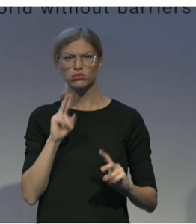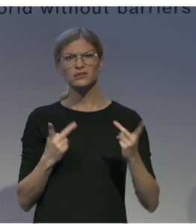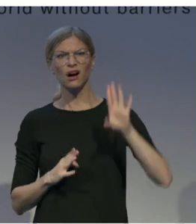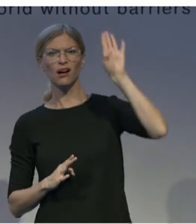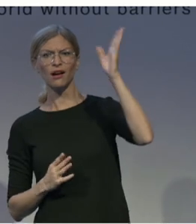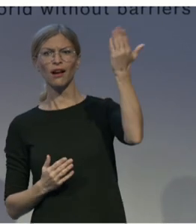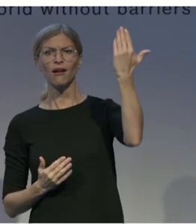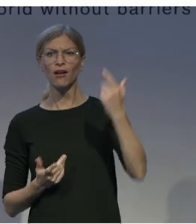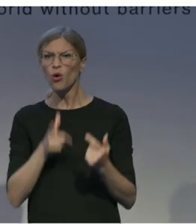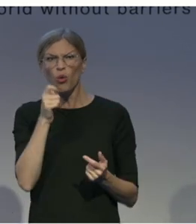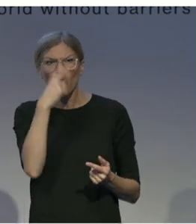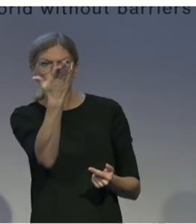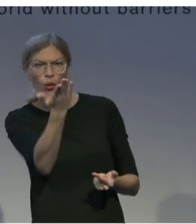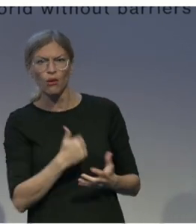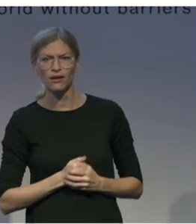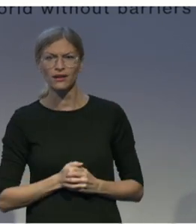are you?